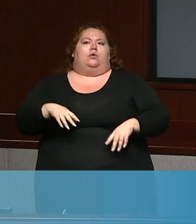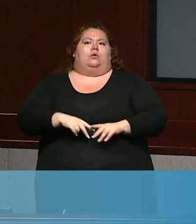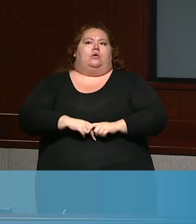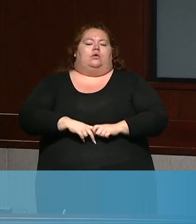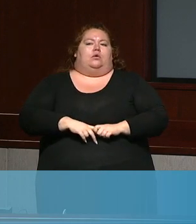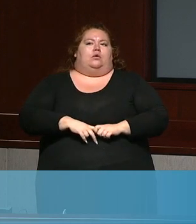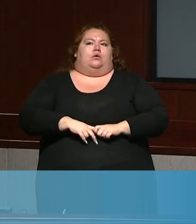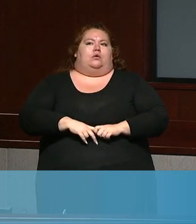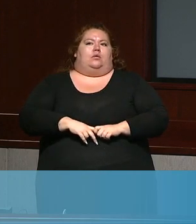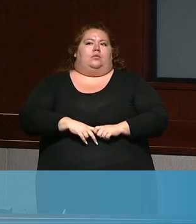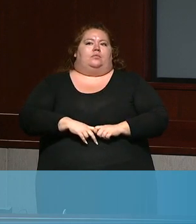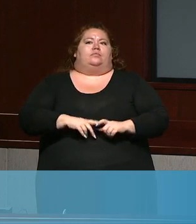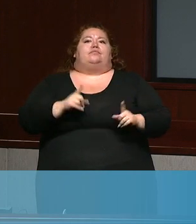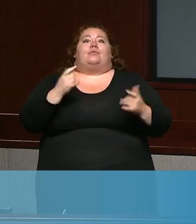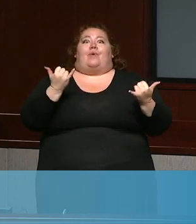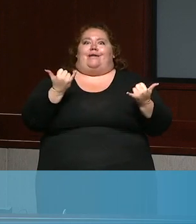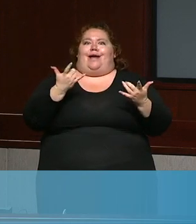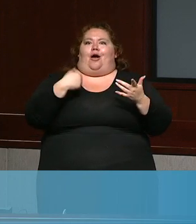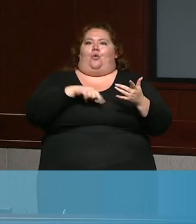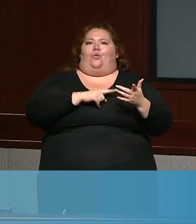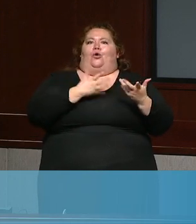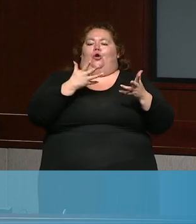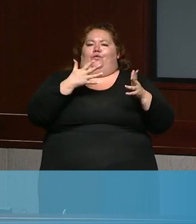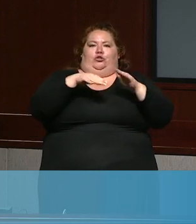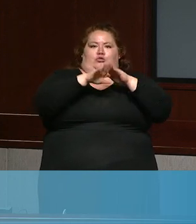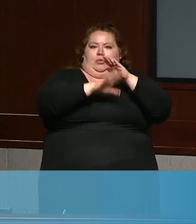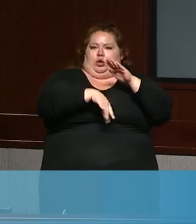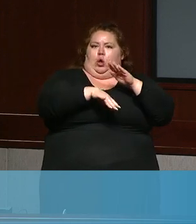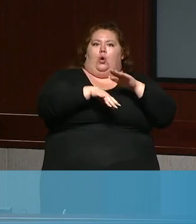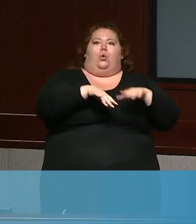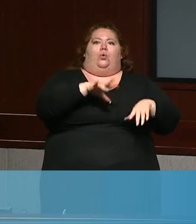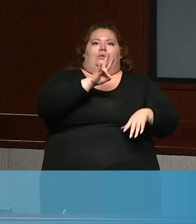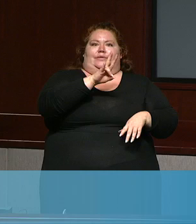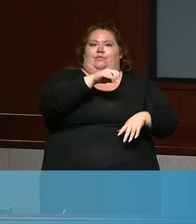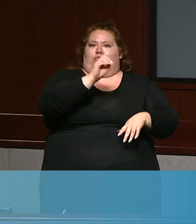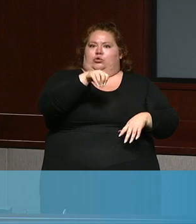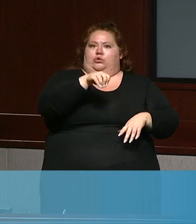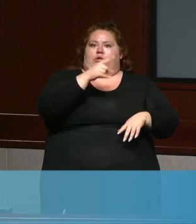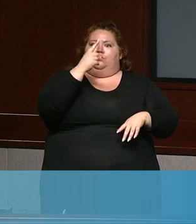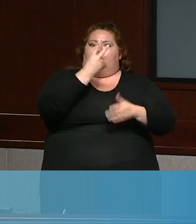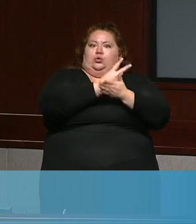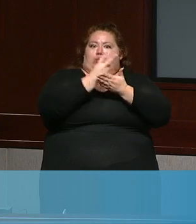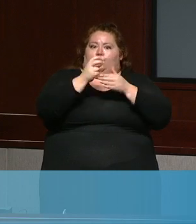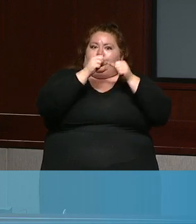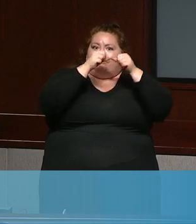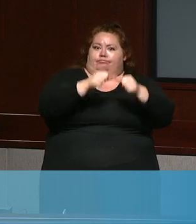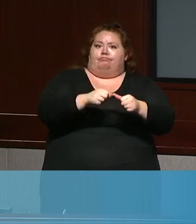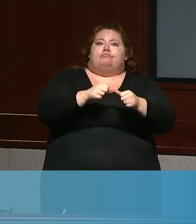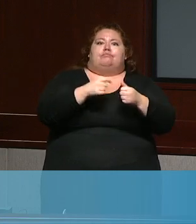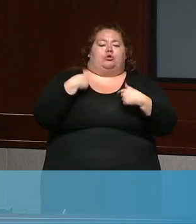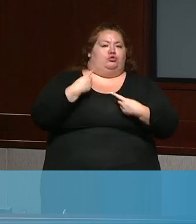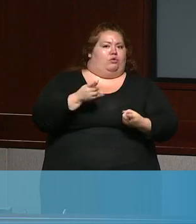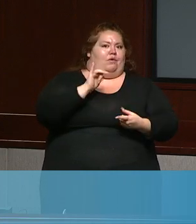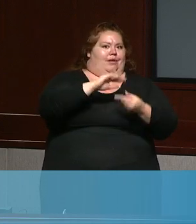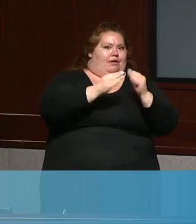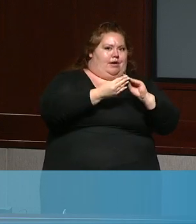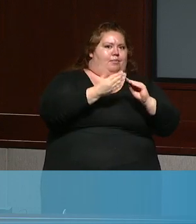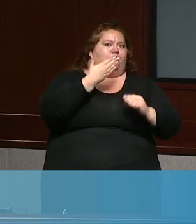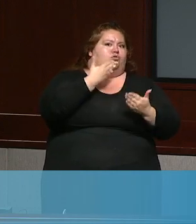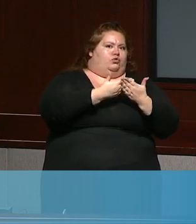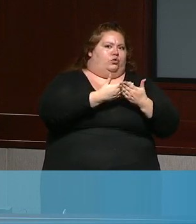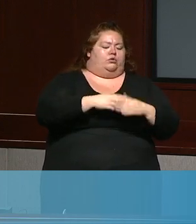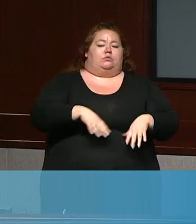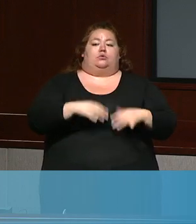to be below or at or below 7 for 2 consecutive weeks. So that number is good today. Today, our